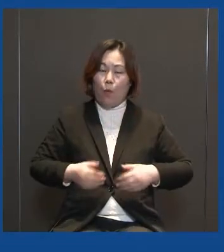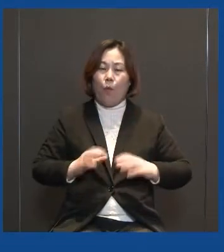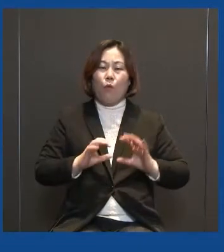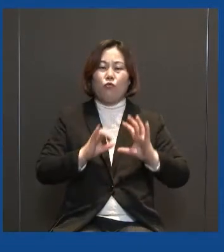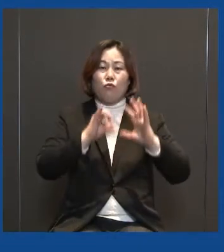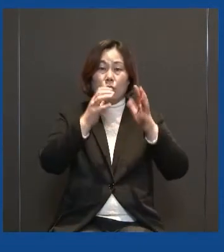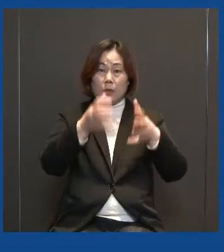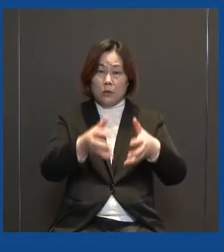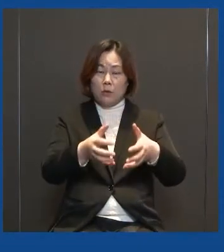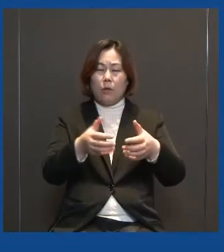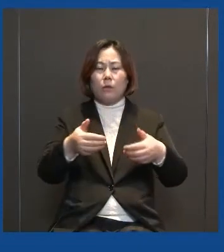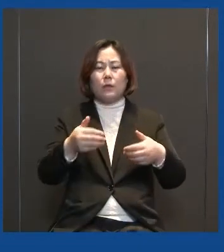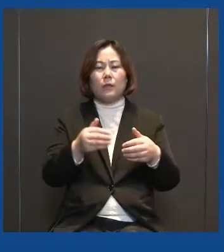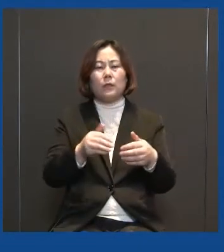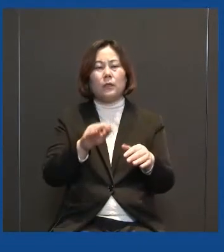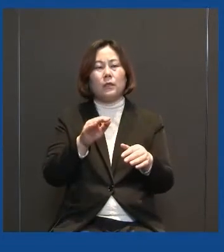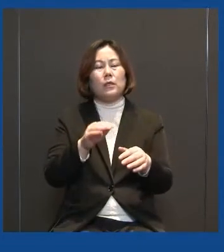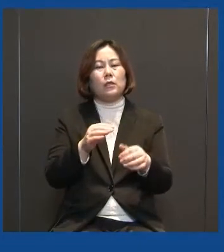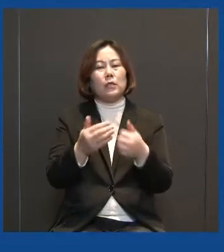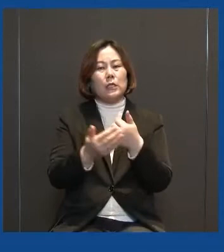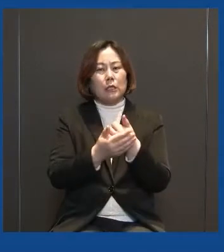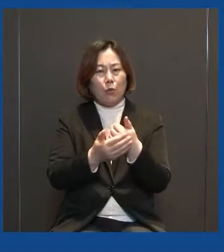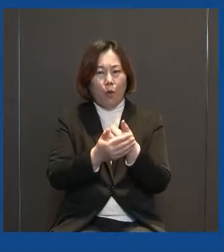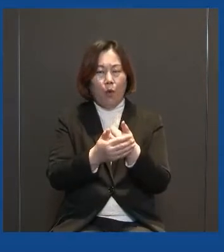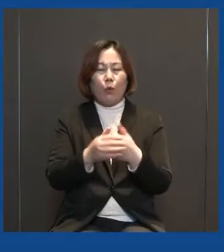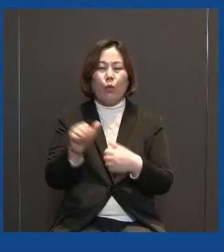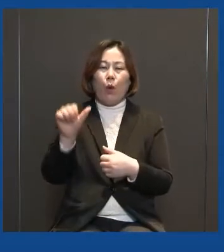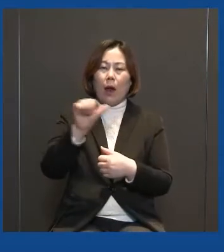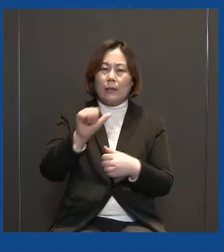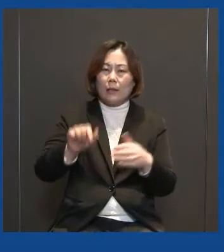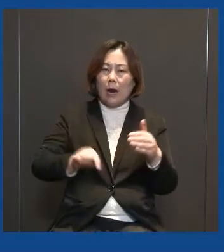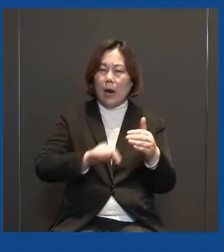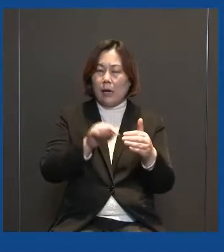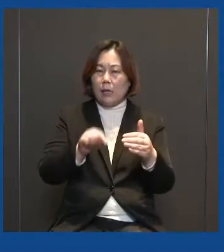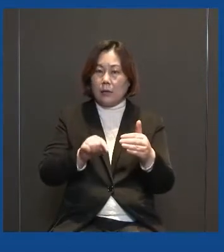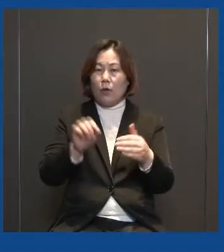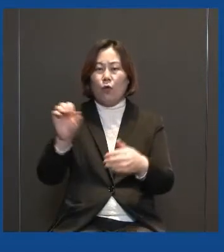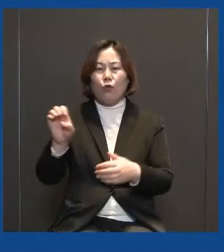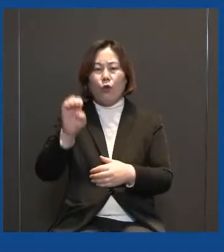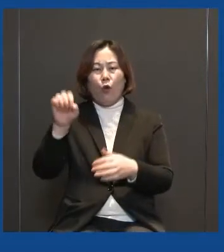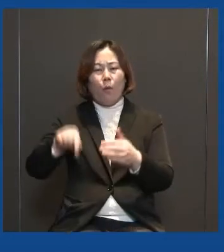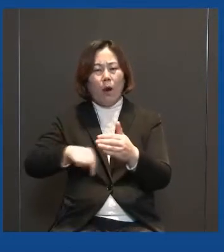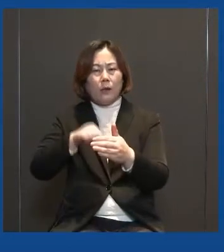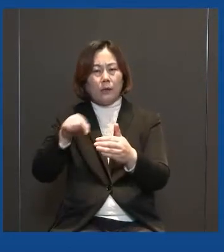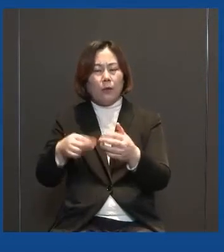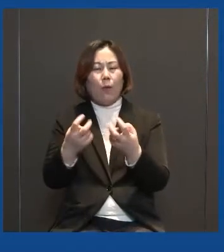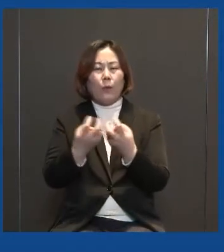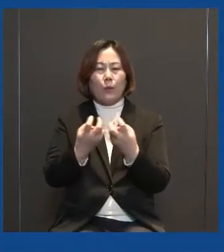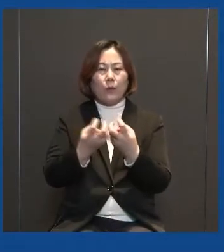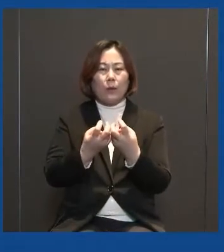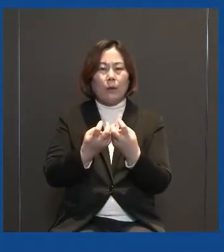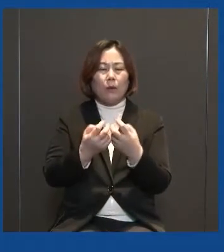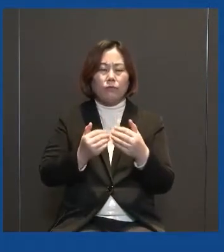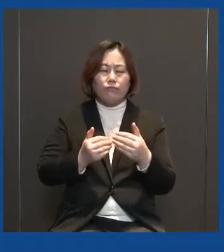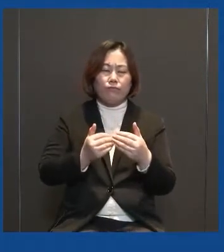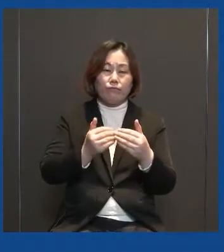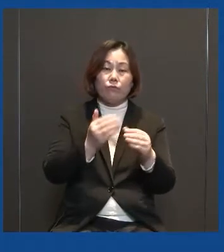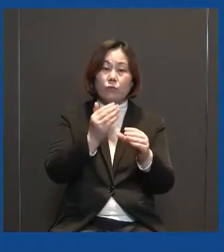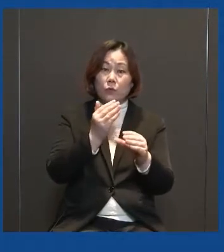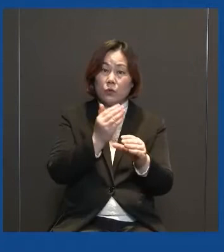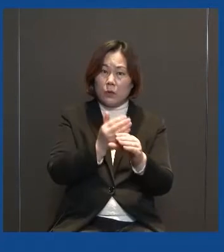that they're guaranteed the rights, what are the international efforts, regional as well as sub-regional efforts that are